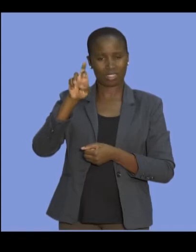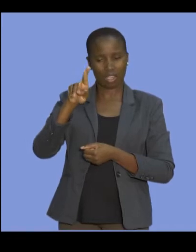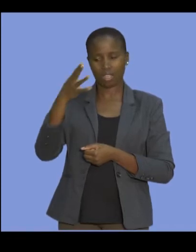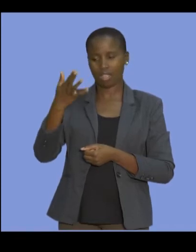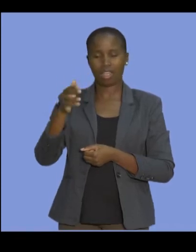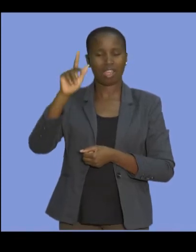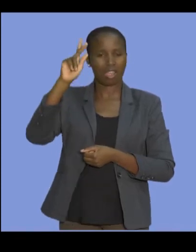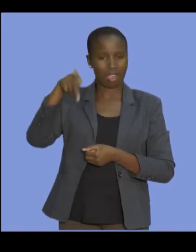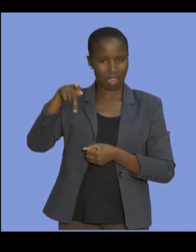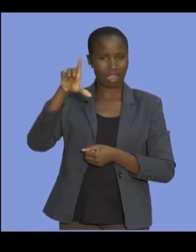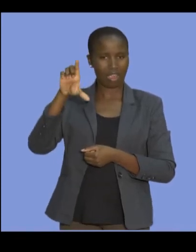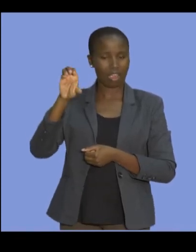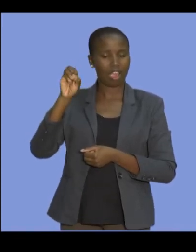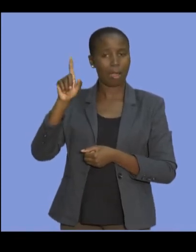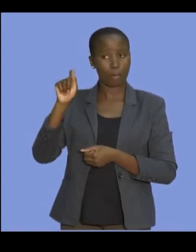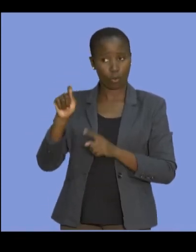plot.